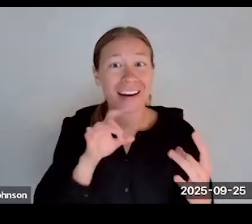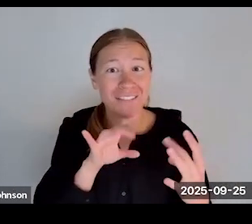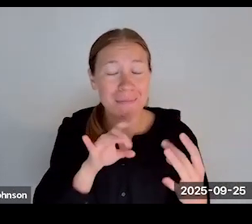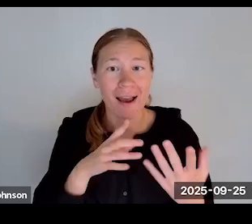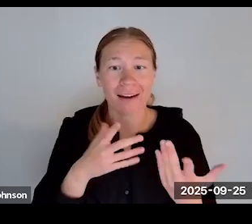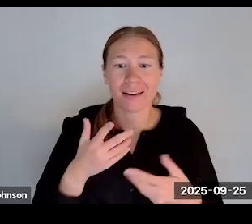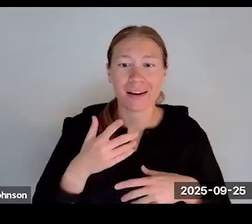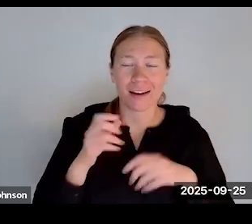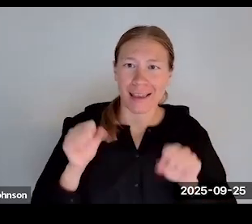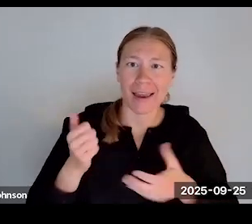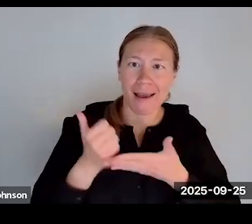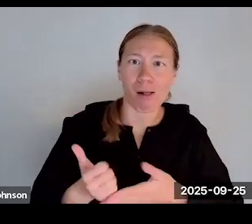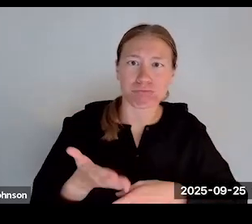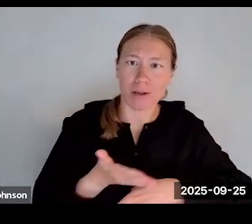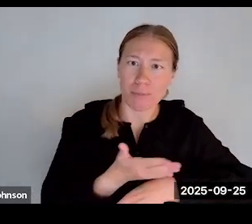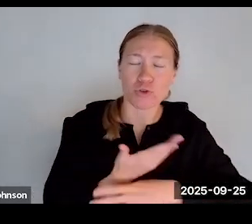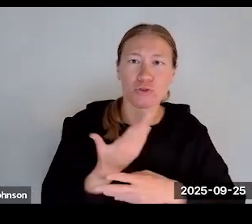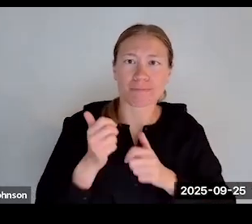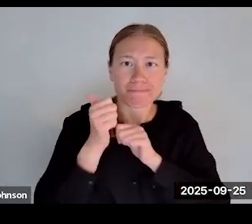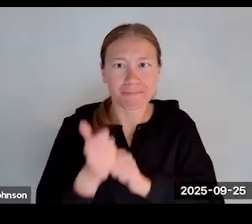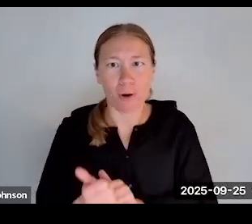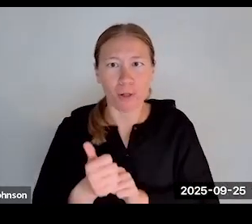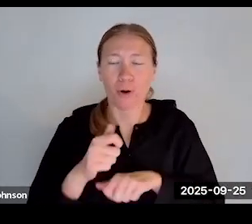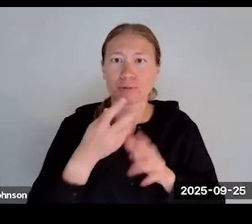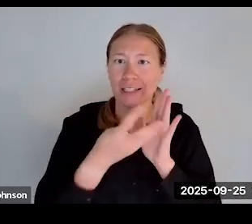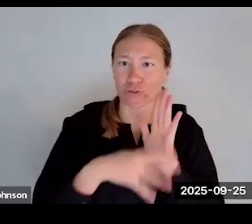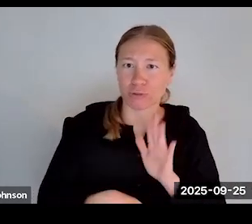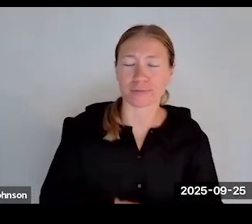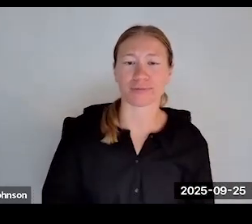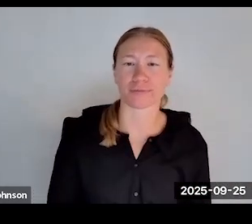employees in this category stay on track.